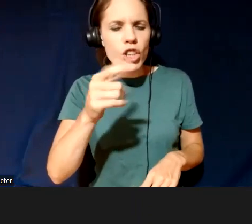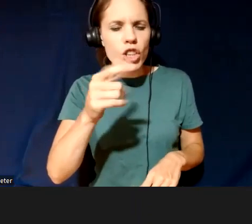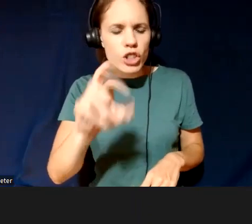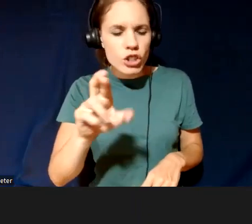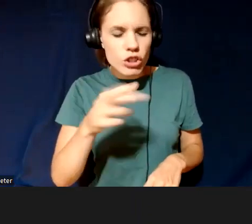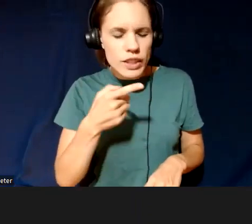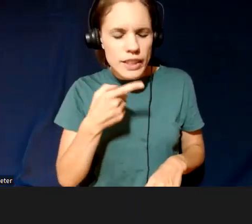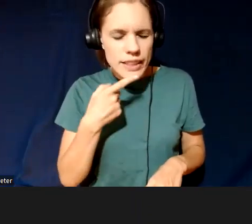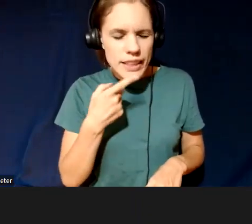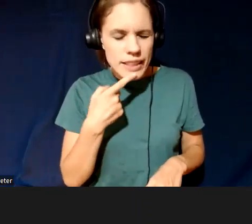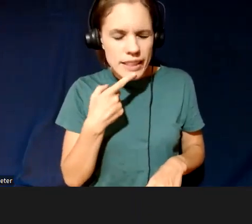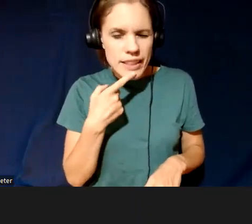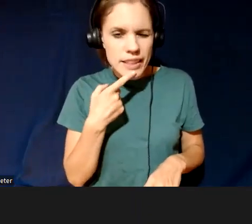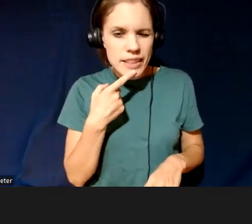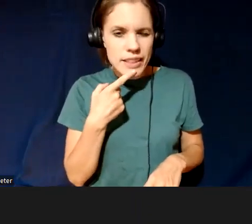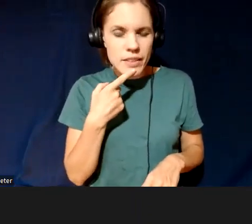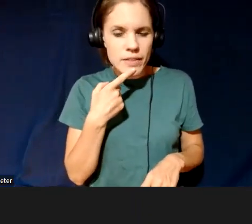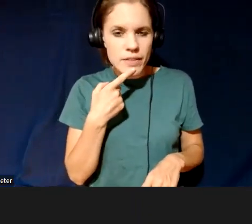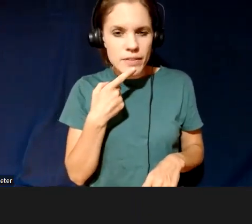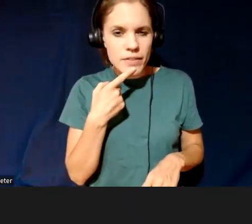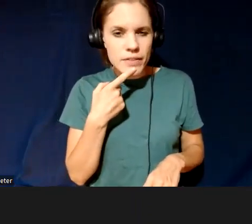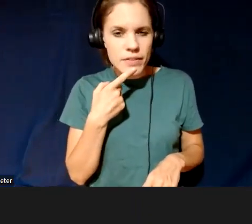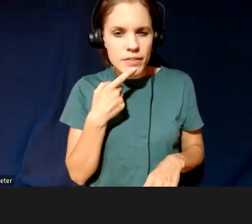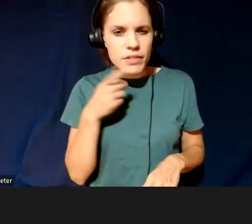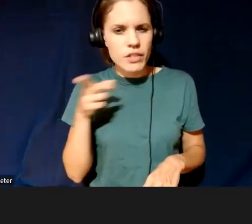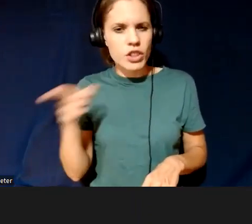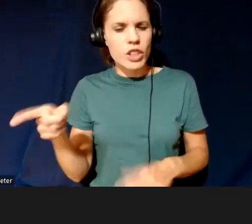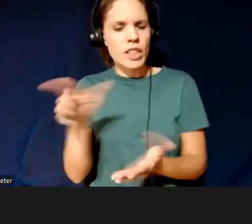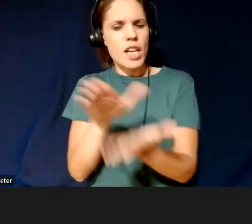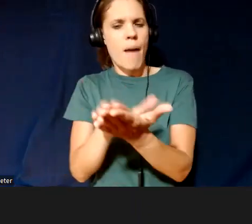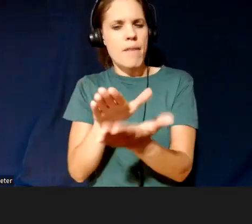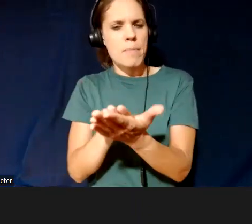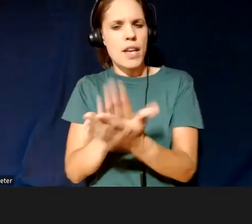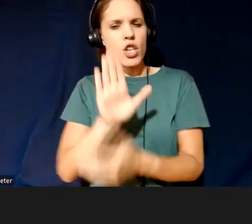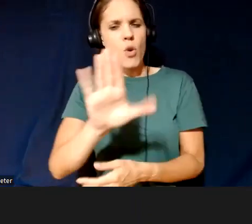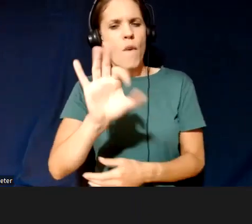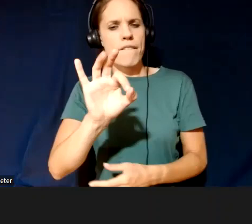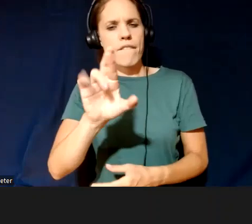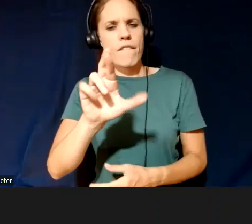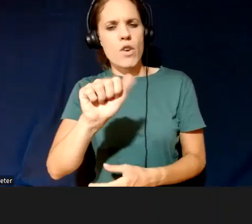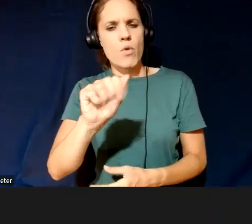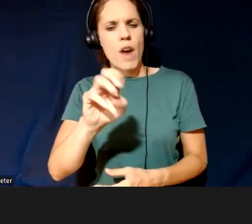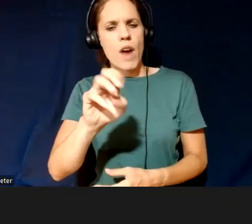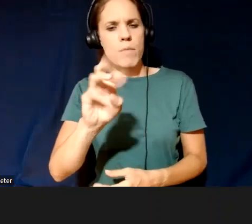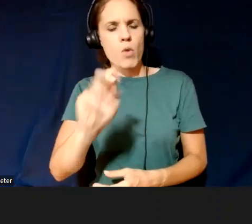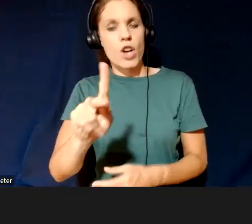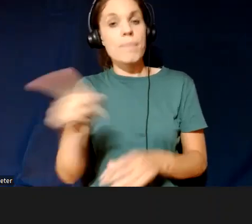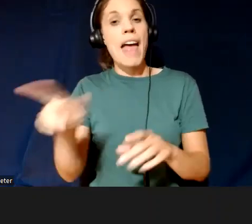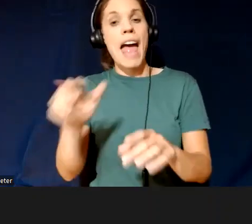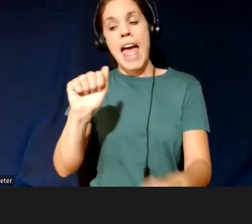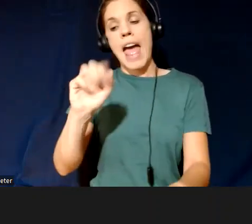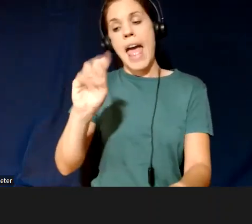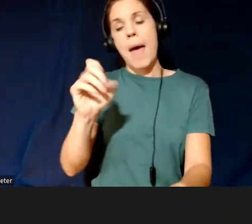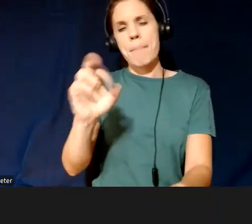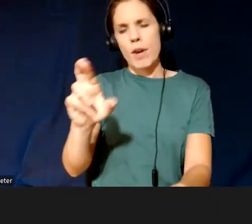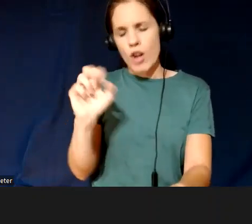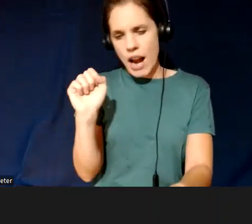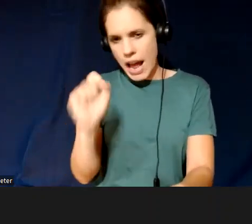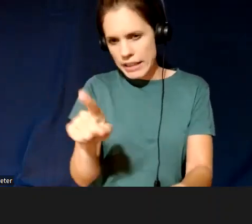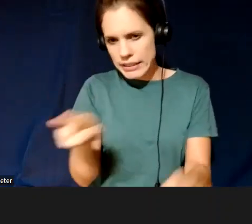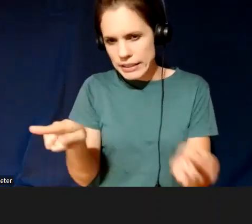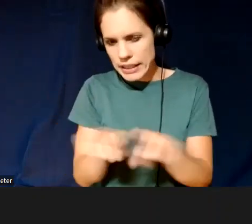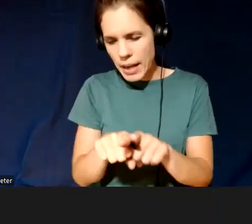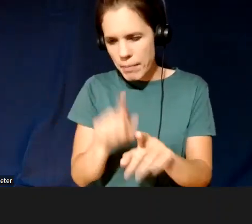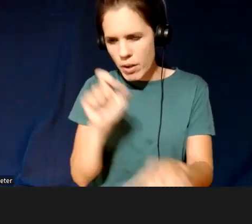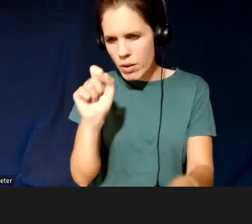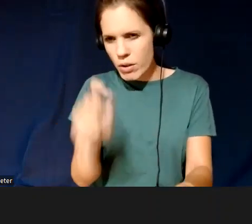this really is, she's complementing your framework. Oh. So Amber asked a similar question that we asked before, and that was